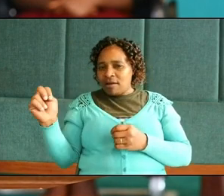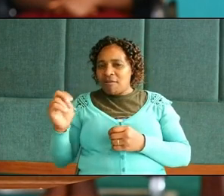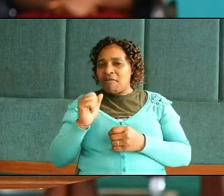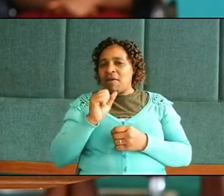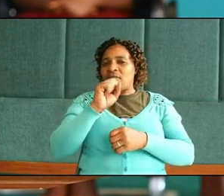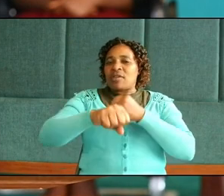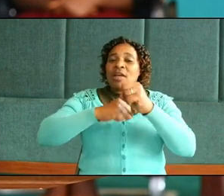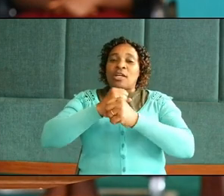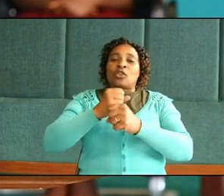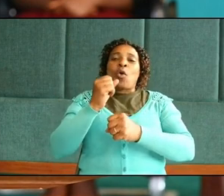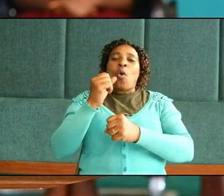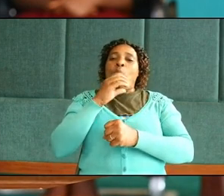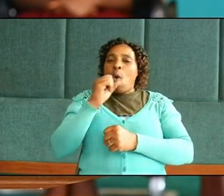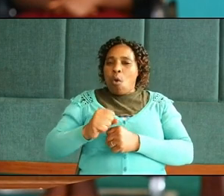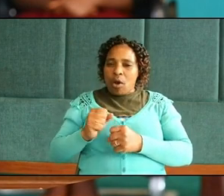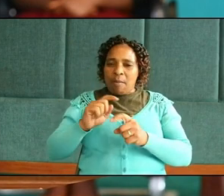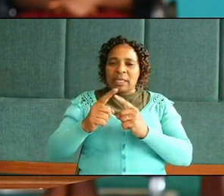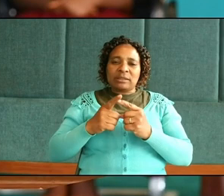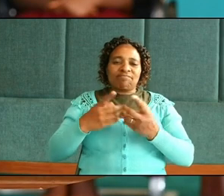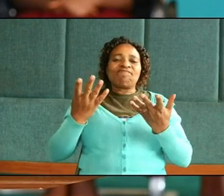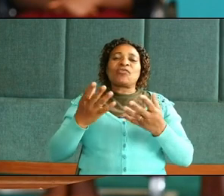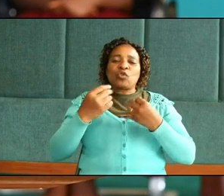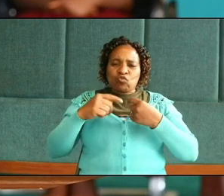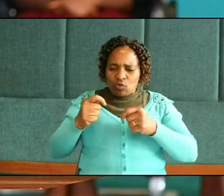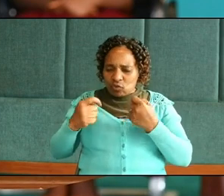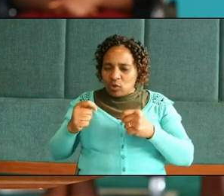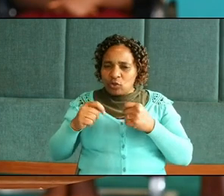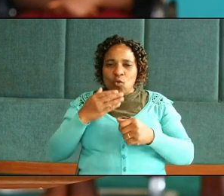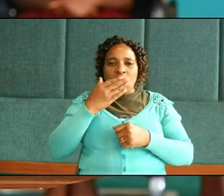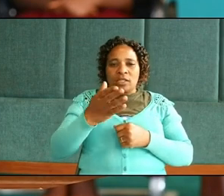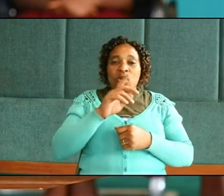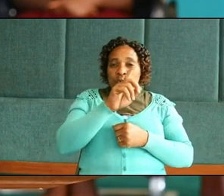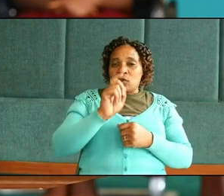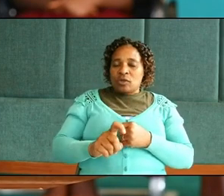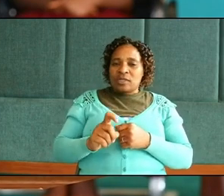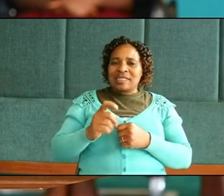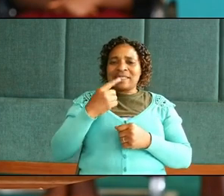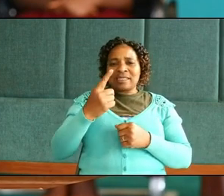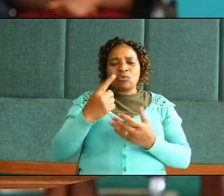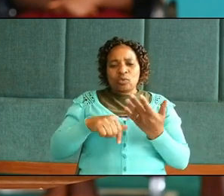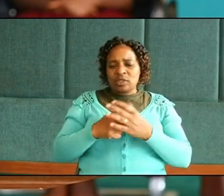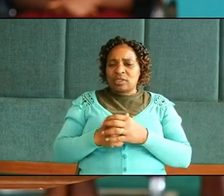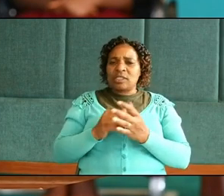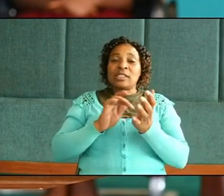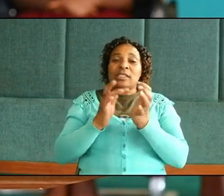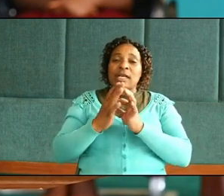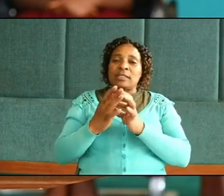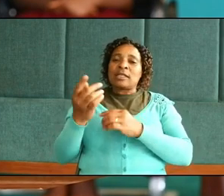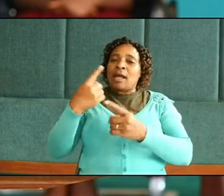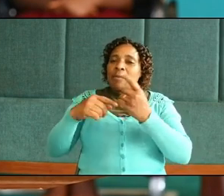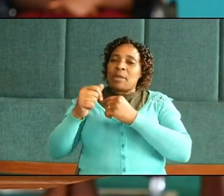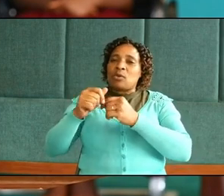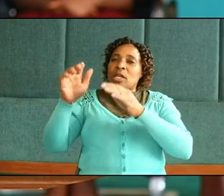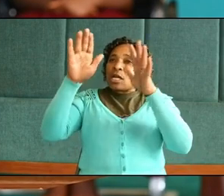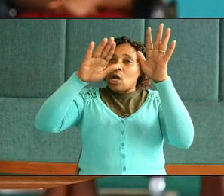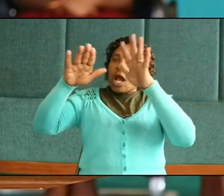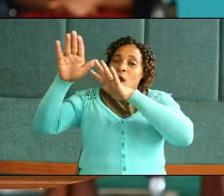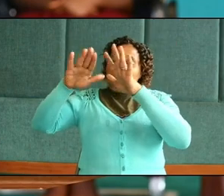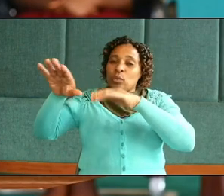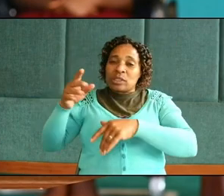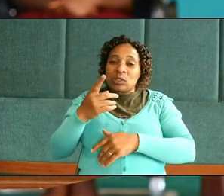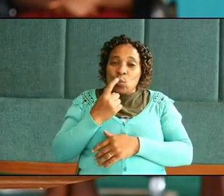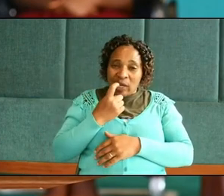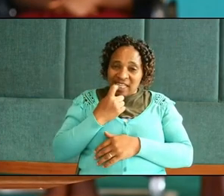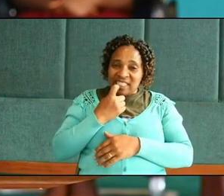attempted to answer these questions to the best of her ability. She said, Jesus is coming in a cloud of white,